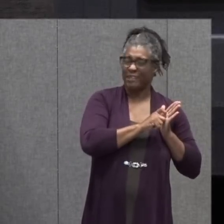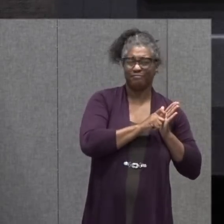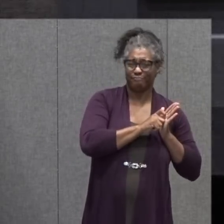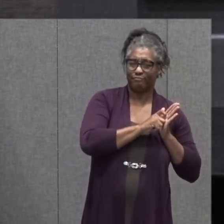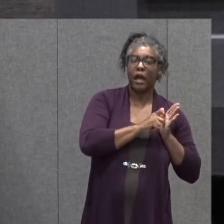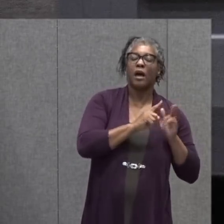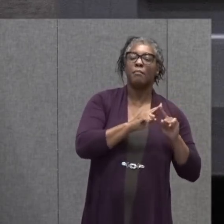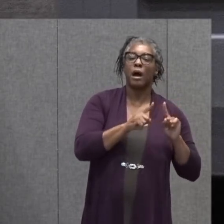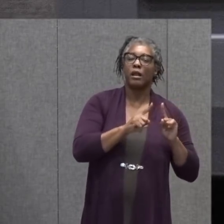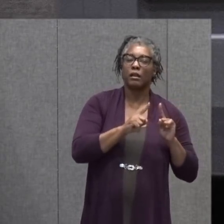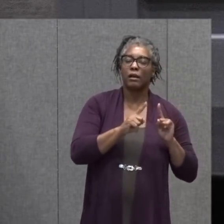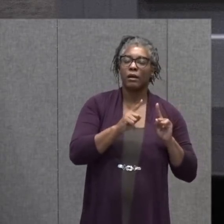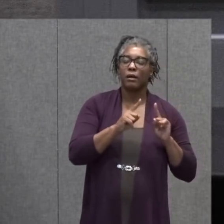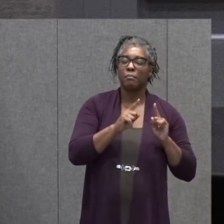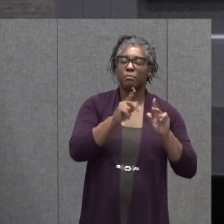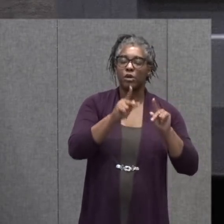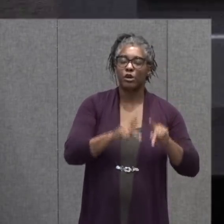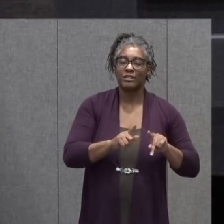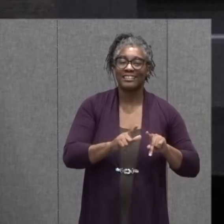Okay?